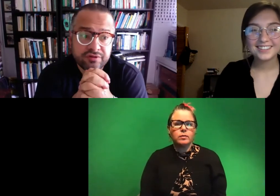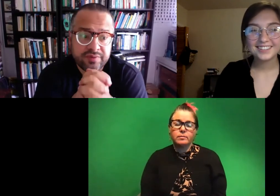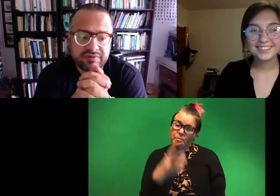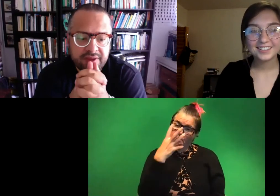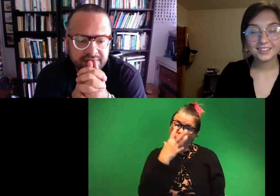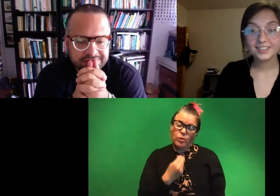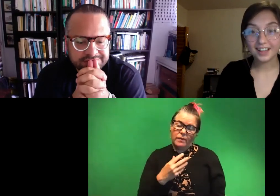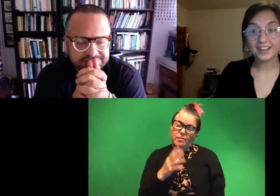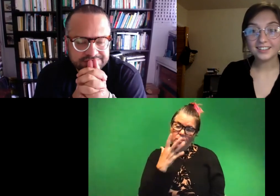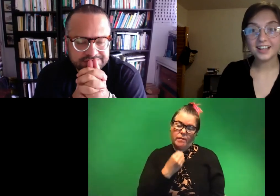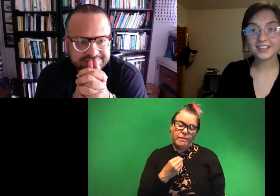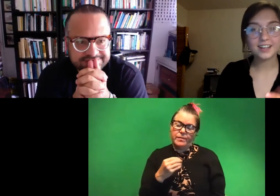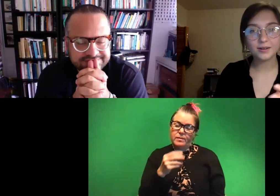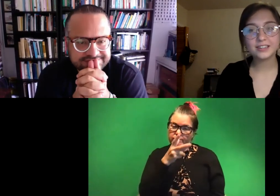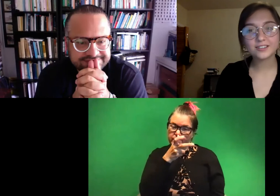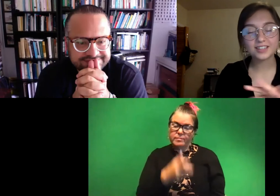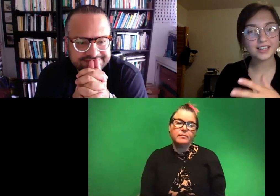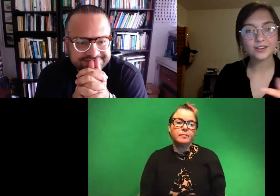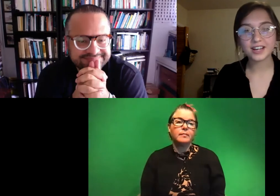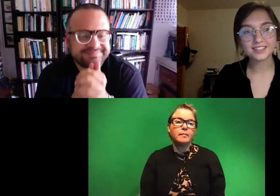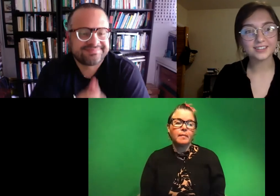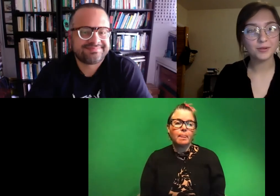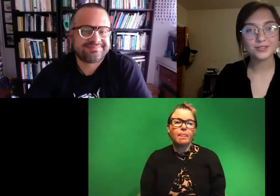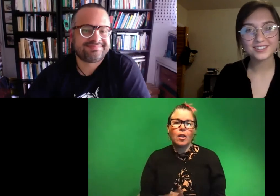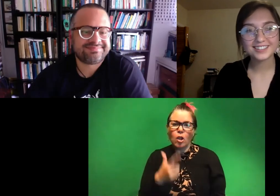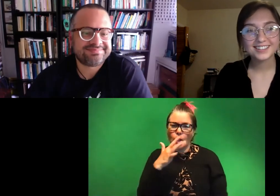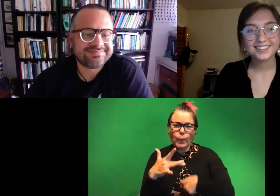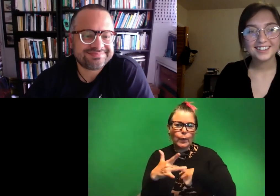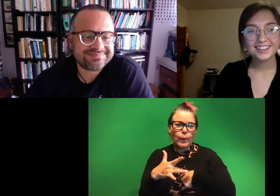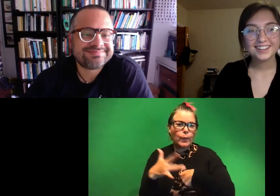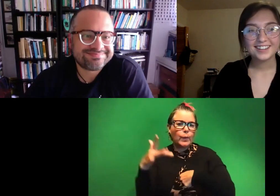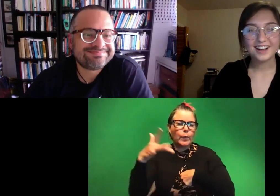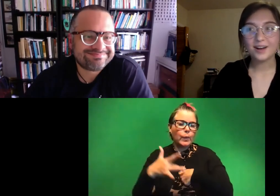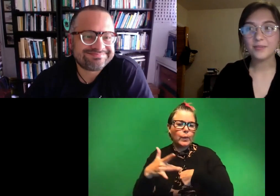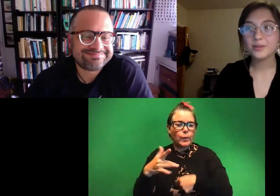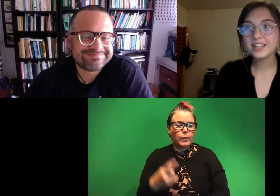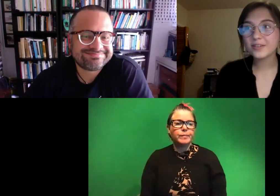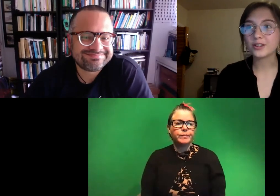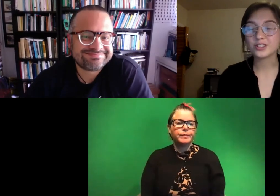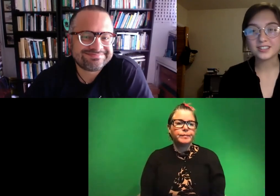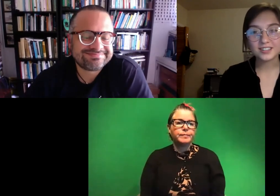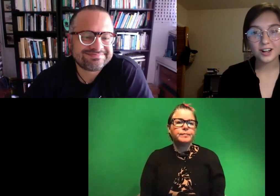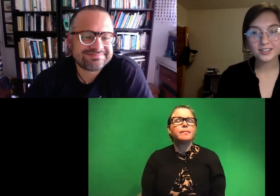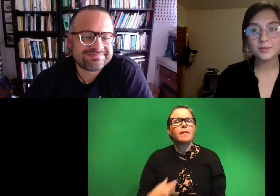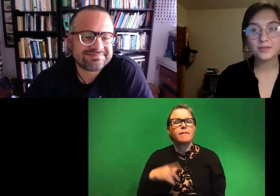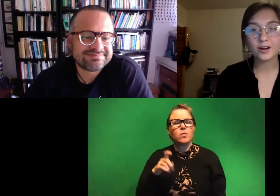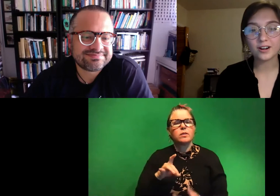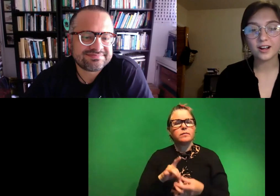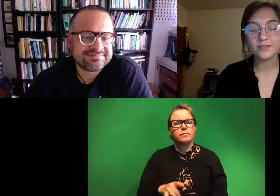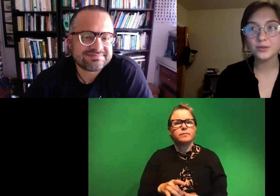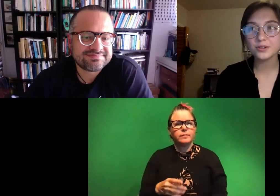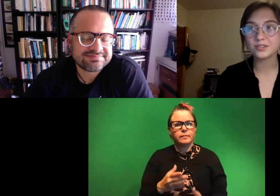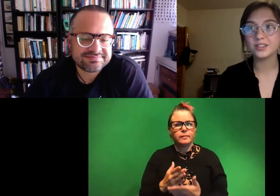beautiful species, yeah. Yeah. Yeah, it's it looks like iridescent almost. We did have a question because some of